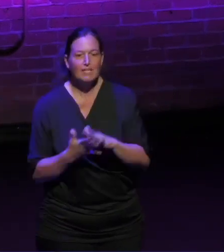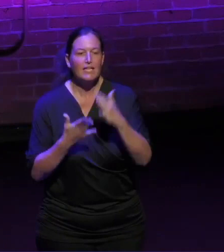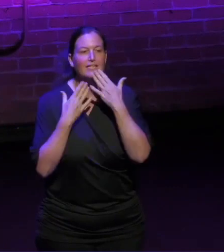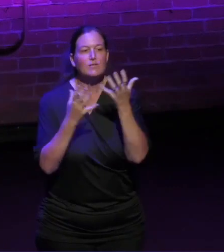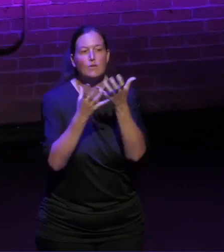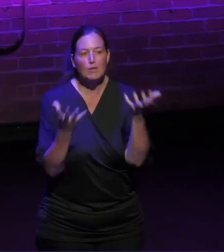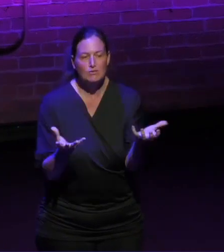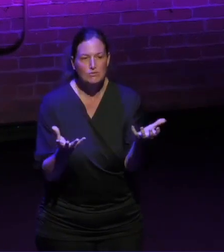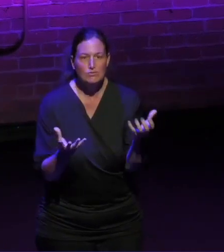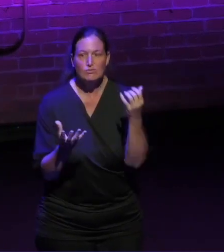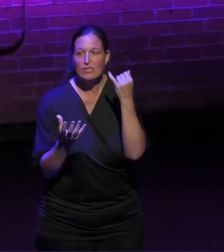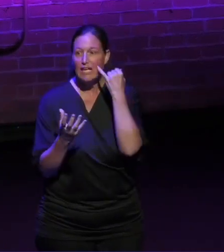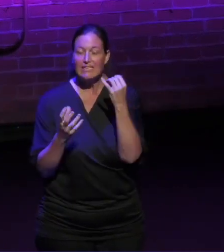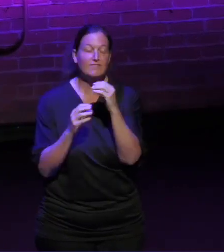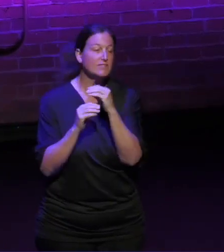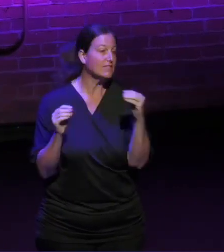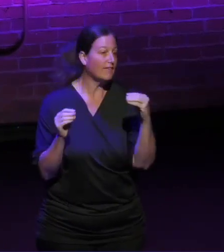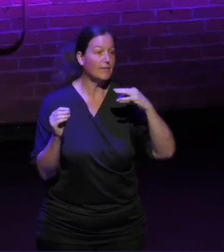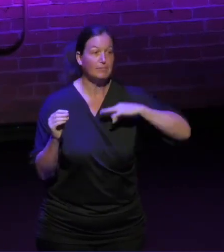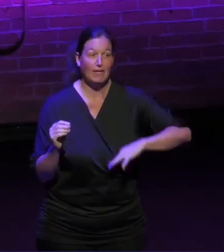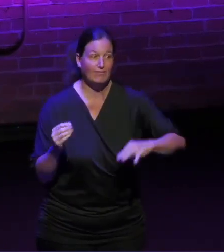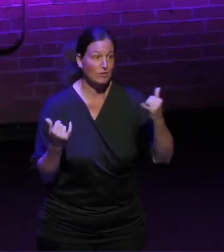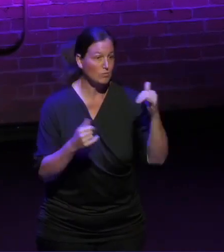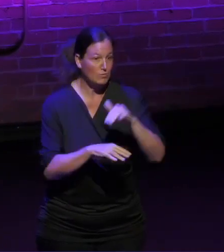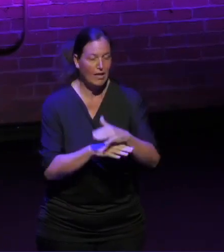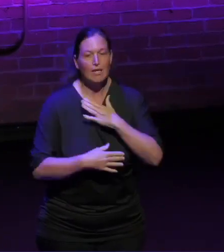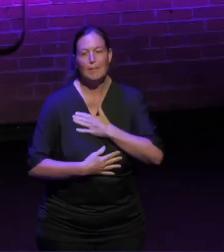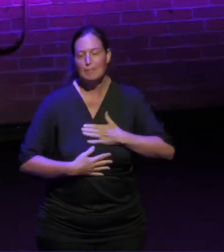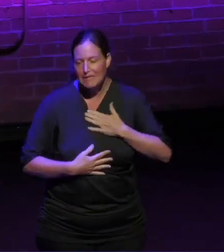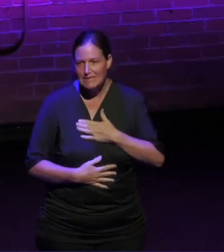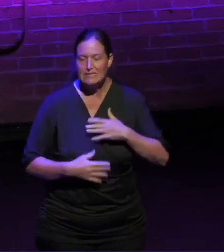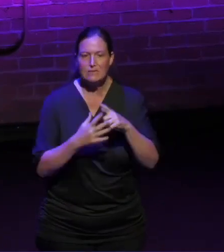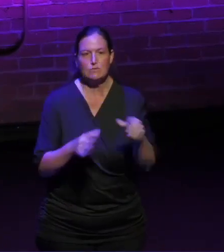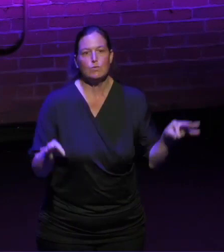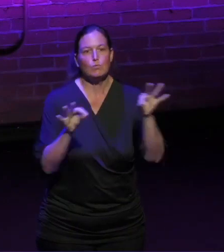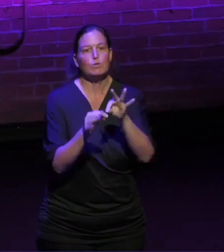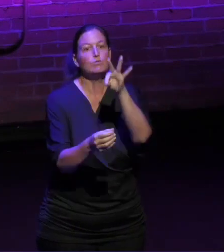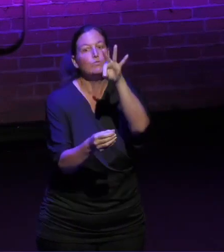much. And if you take nothing else away from tonight, please take away how important it is to